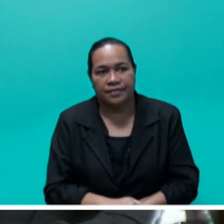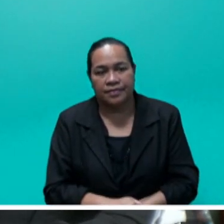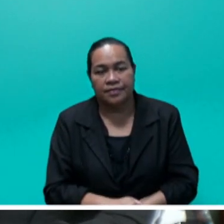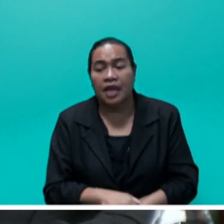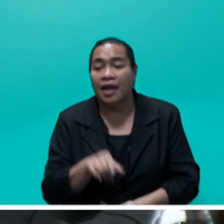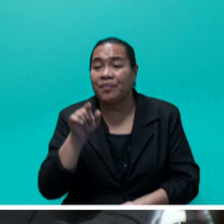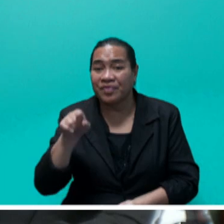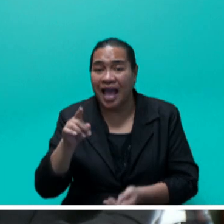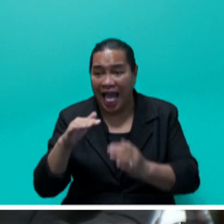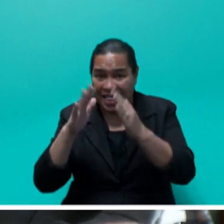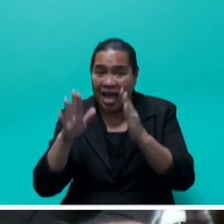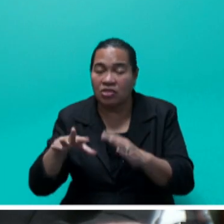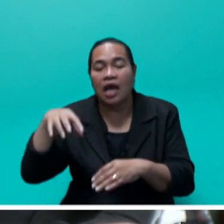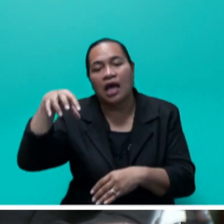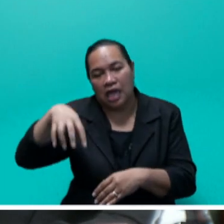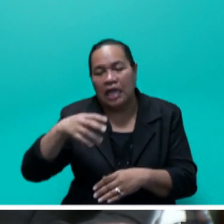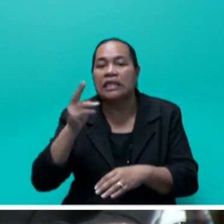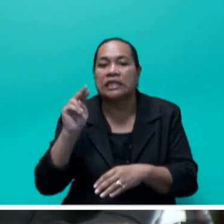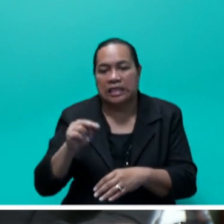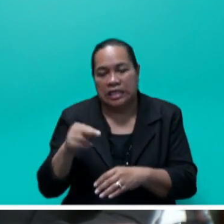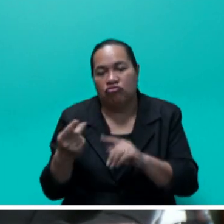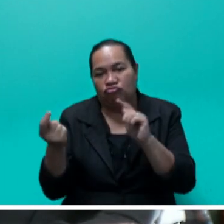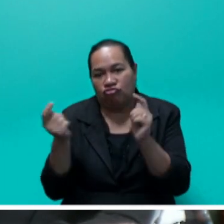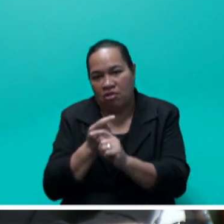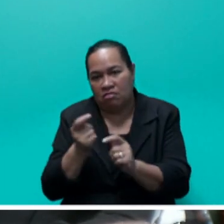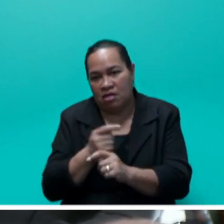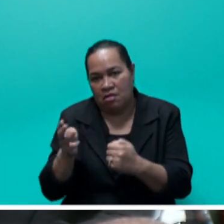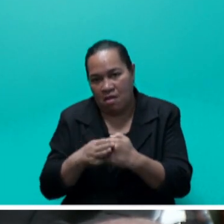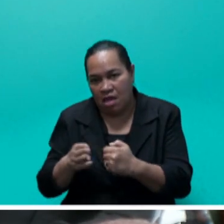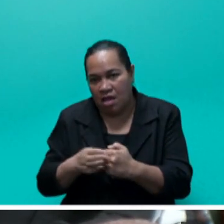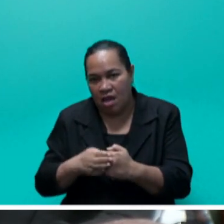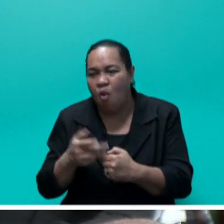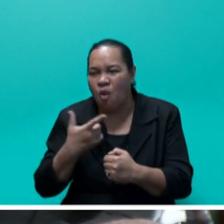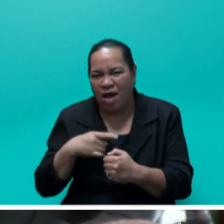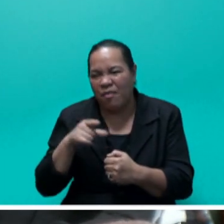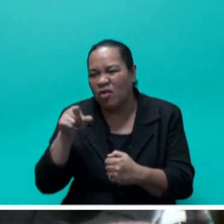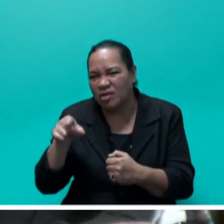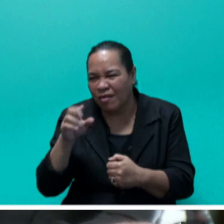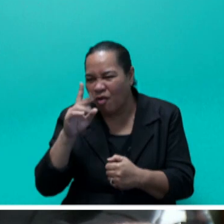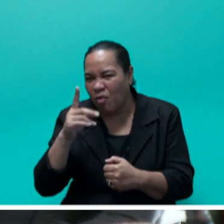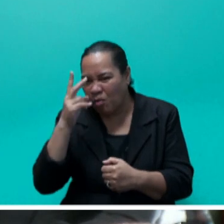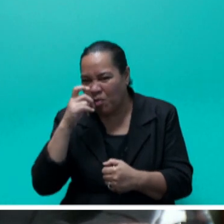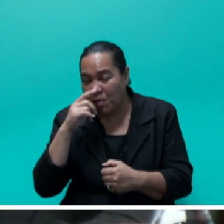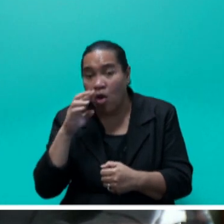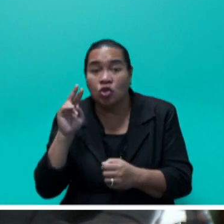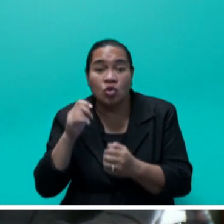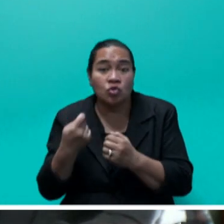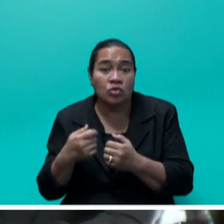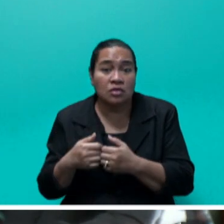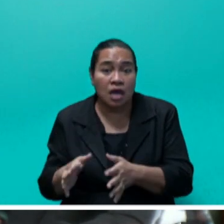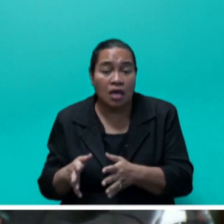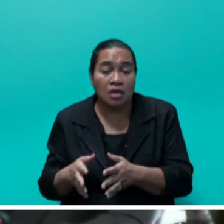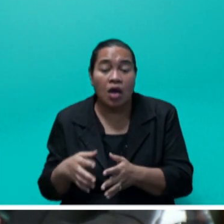Matanakilangi House needs to be renovated to meet the needs to accommodate our elderly. The renovation works will be undertaken by the